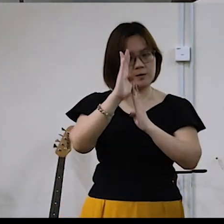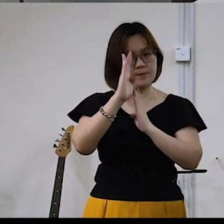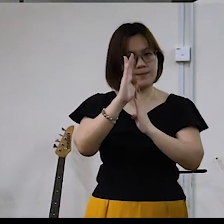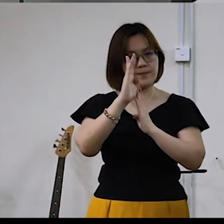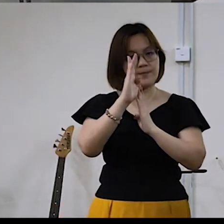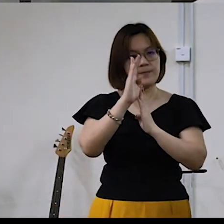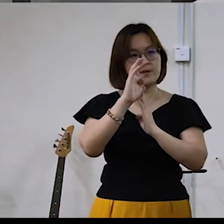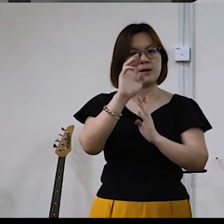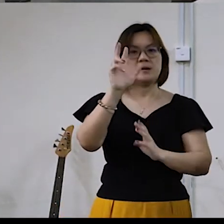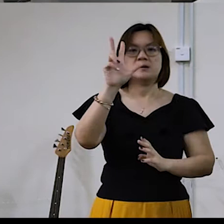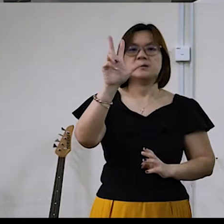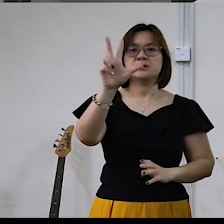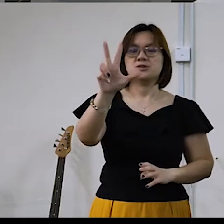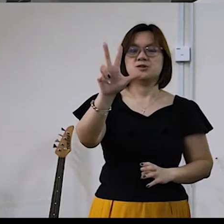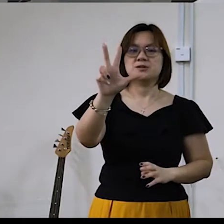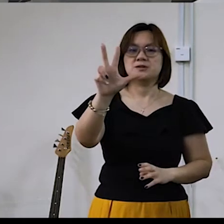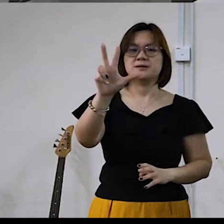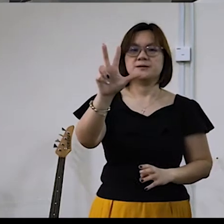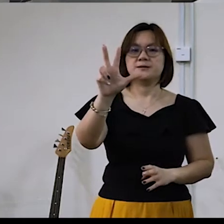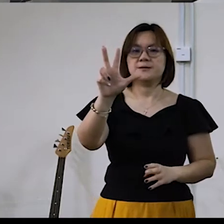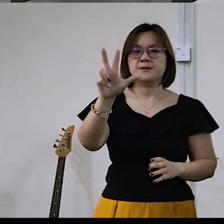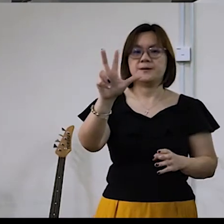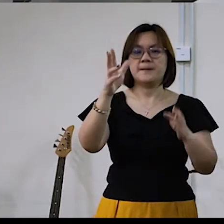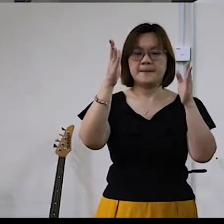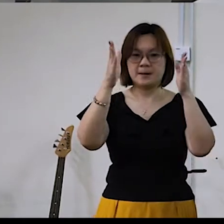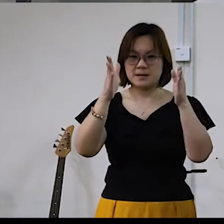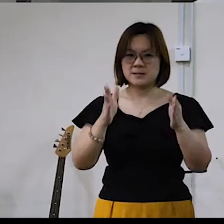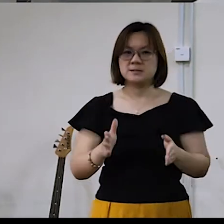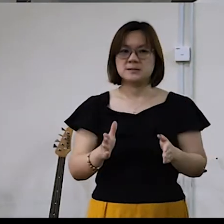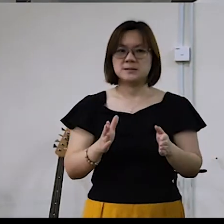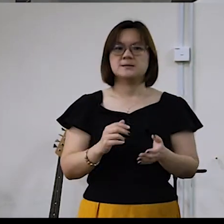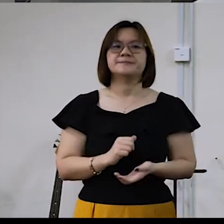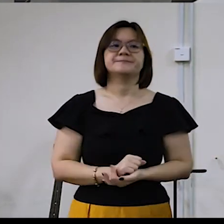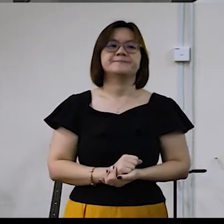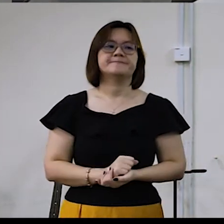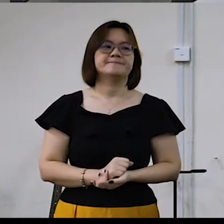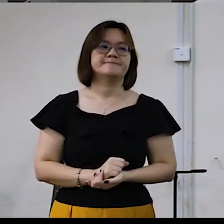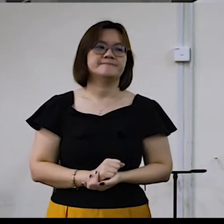persons? Three. That's why you say Trinity.